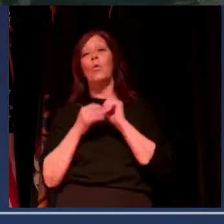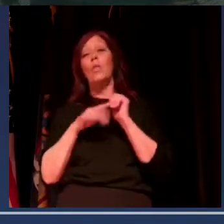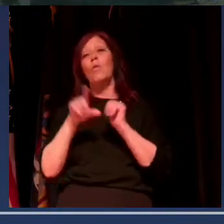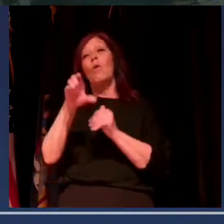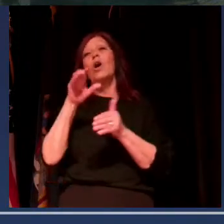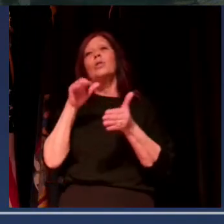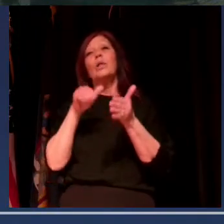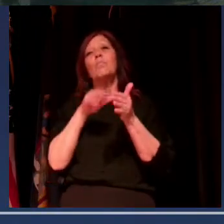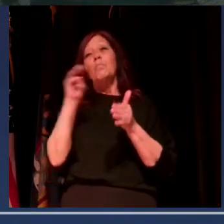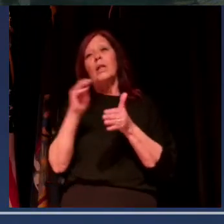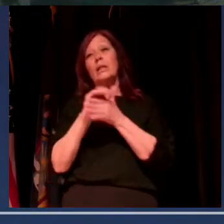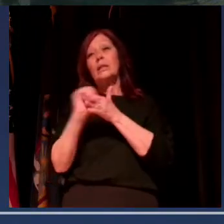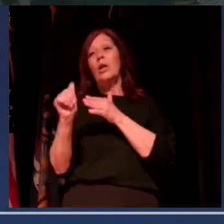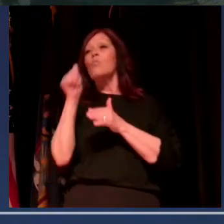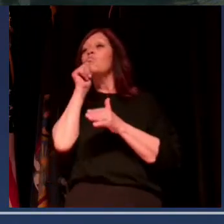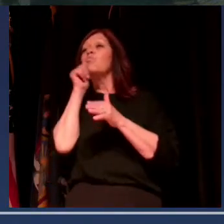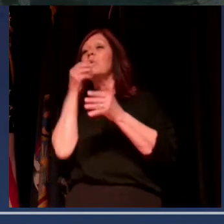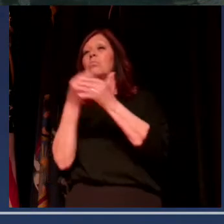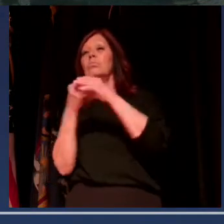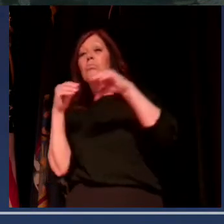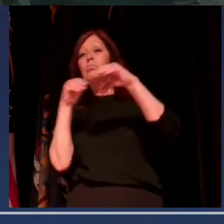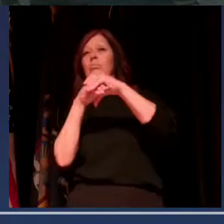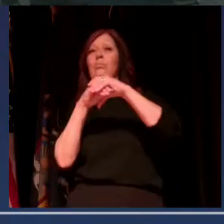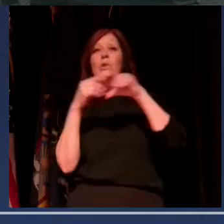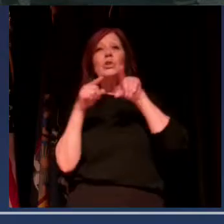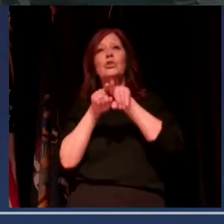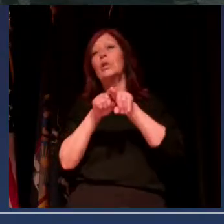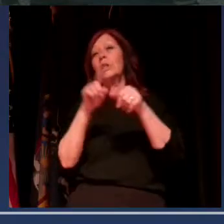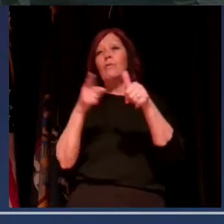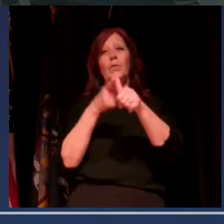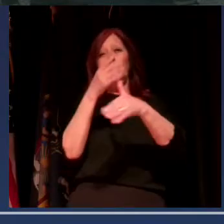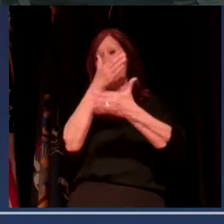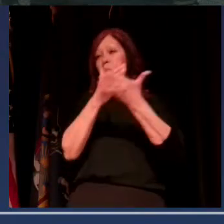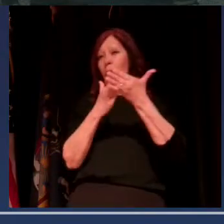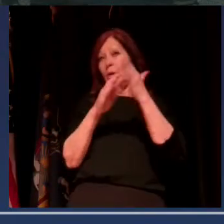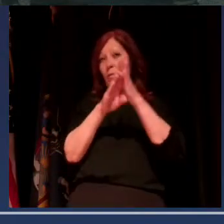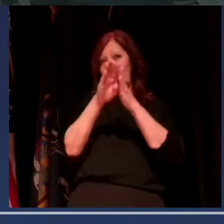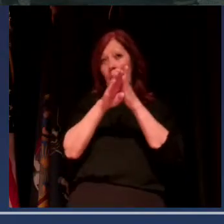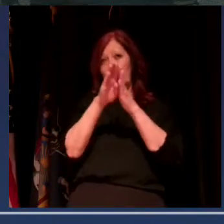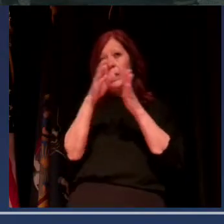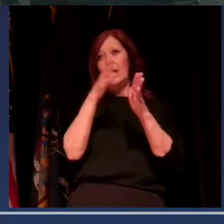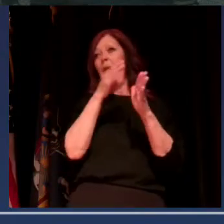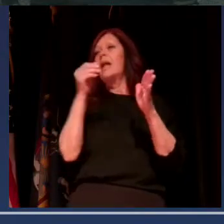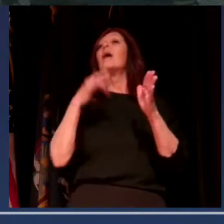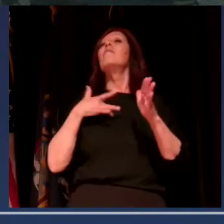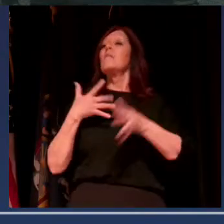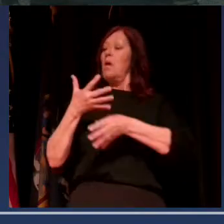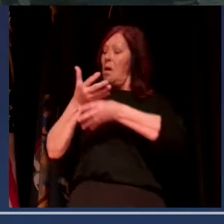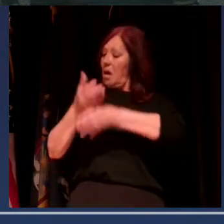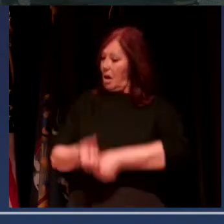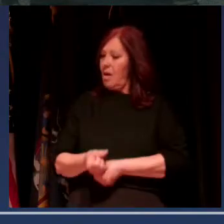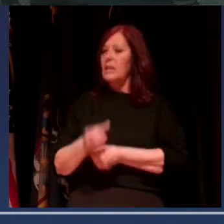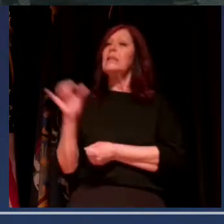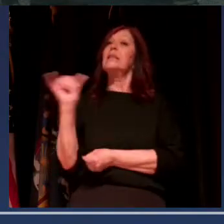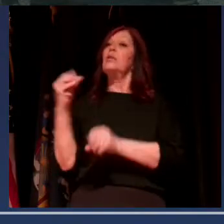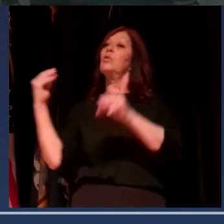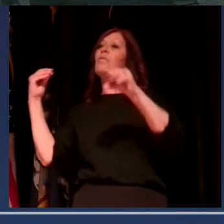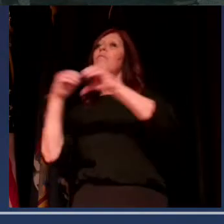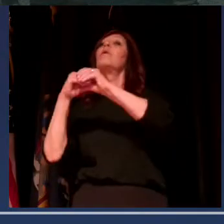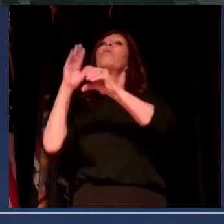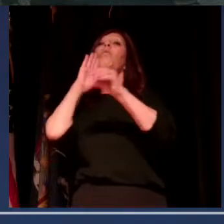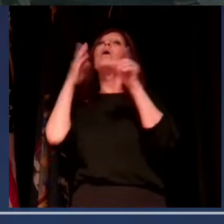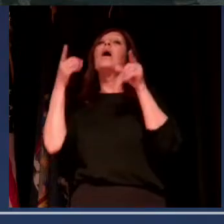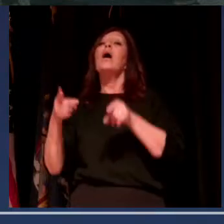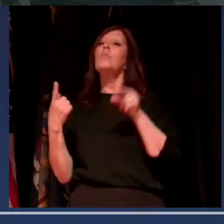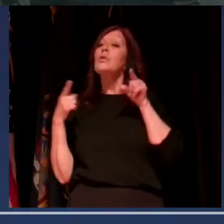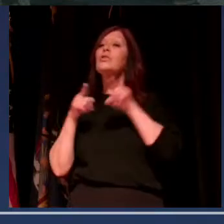private sector investment was made during the first phase of the Commerce Parks redevelopment, and I feel very confident a similar investment will occur